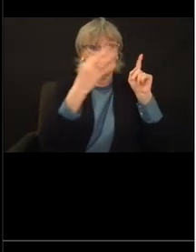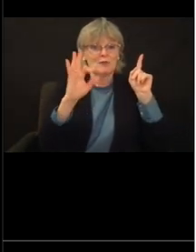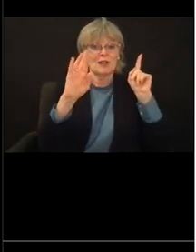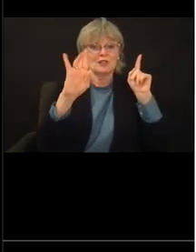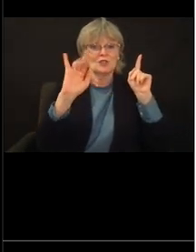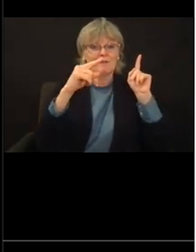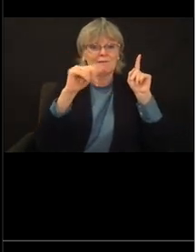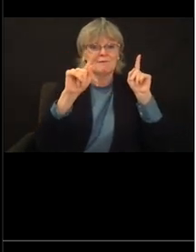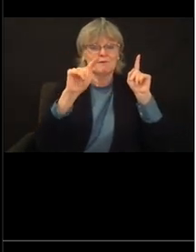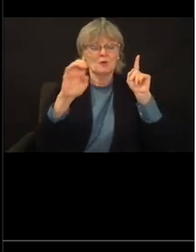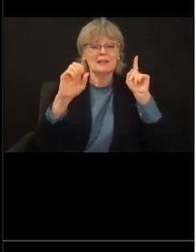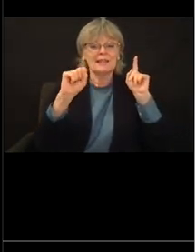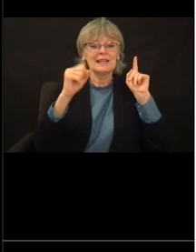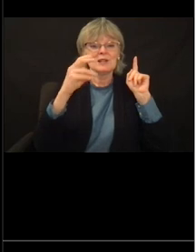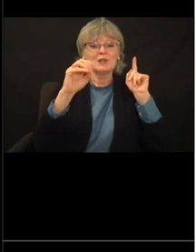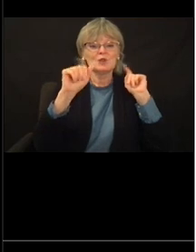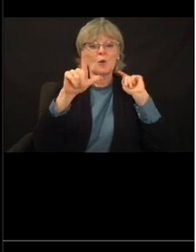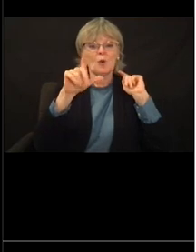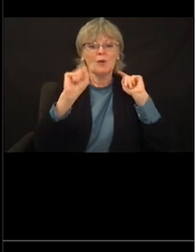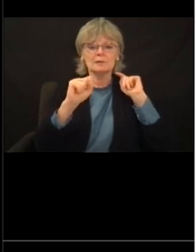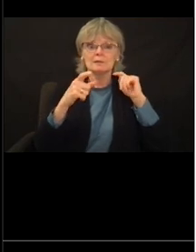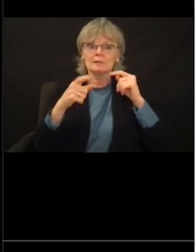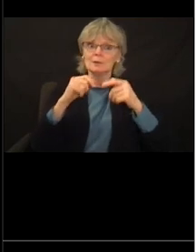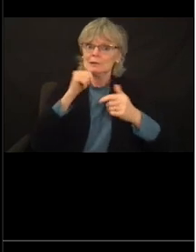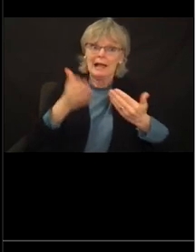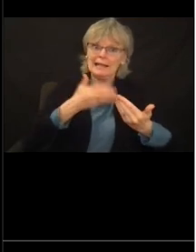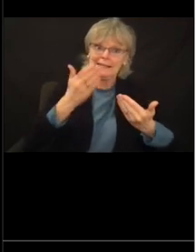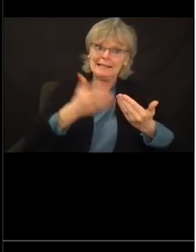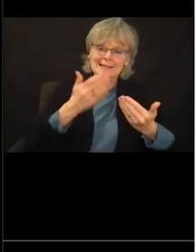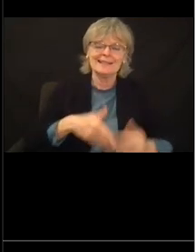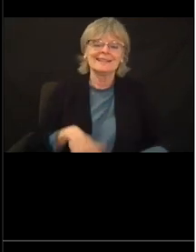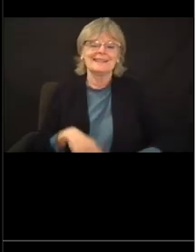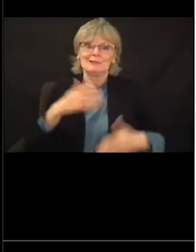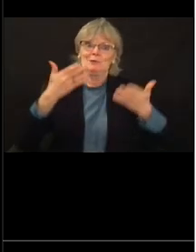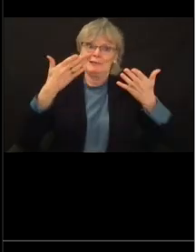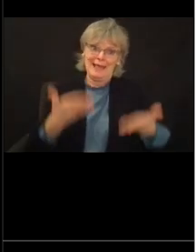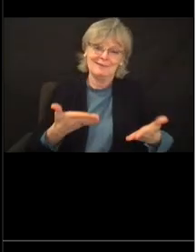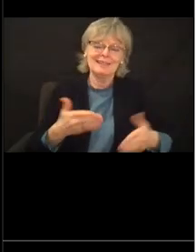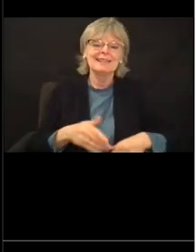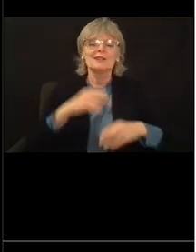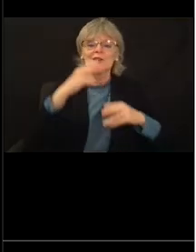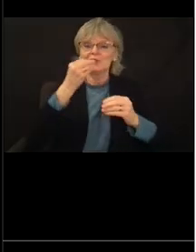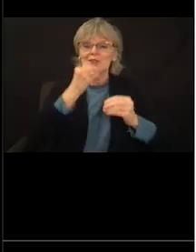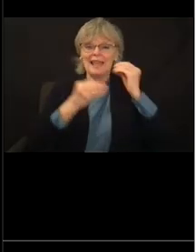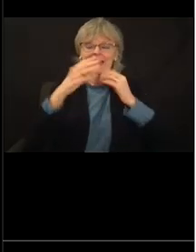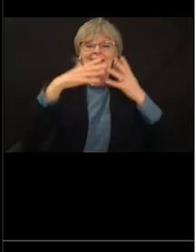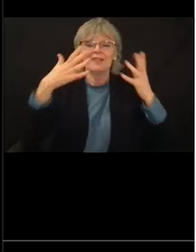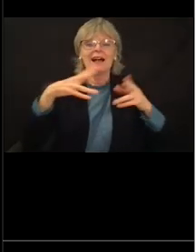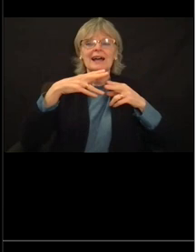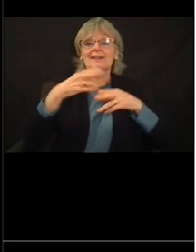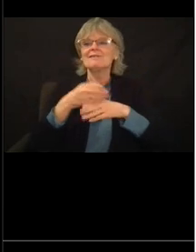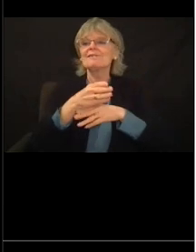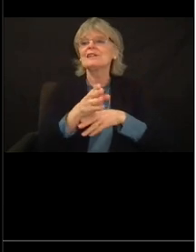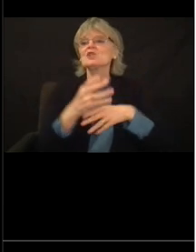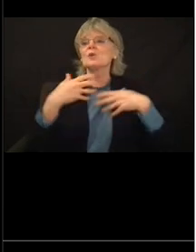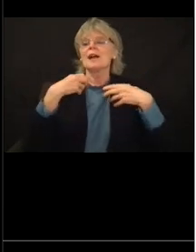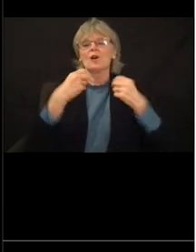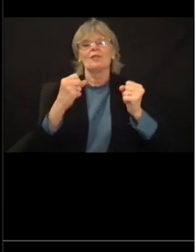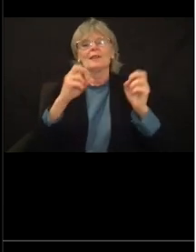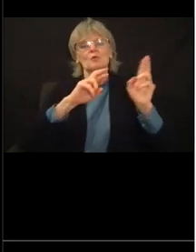seal weighing that much. So she definitely ate a lot of fish and was super healthy and ready to go back into the